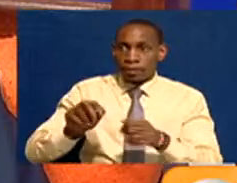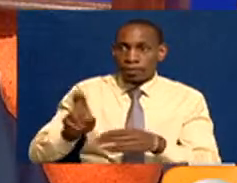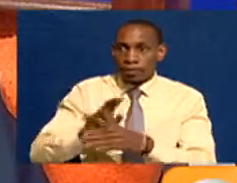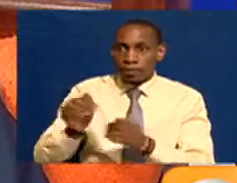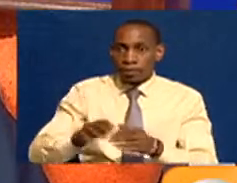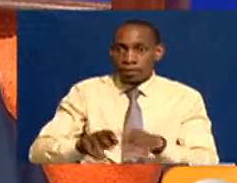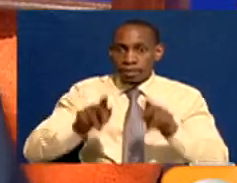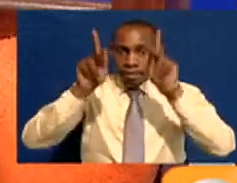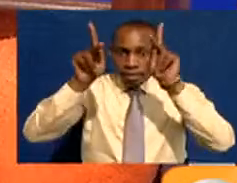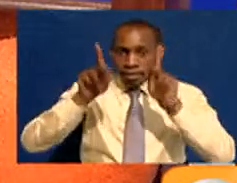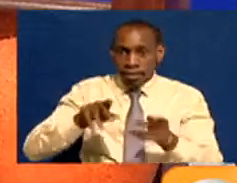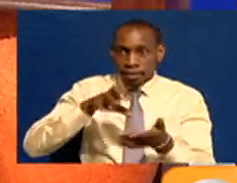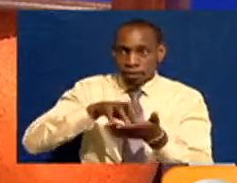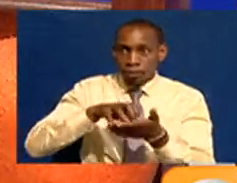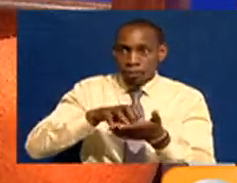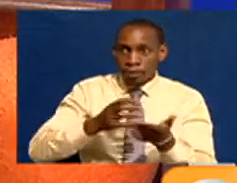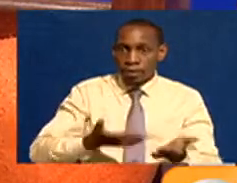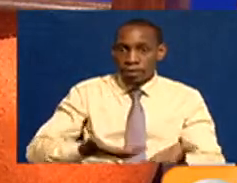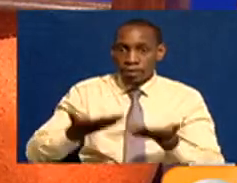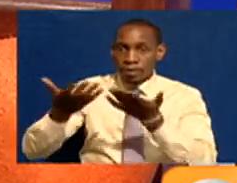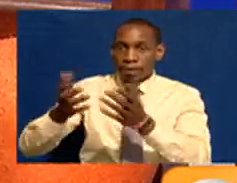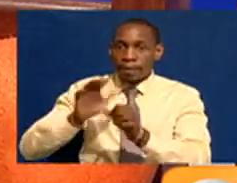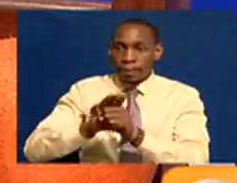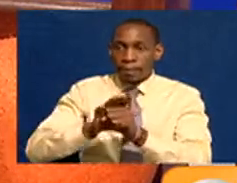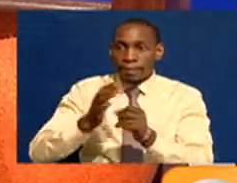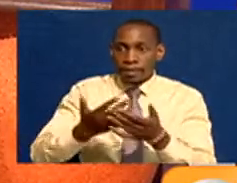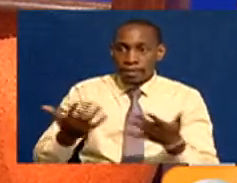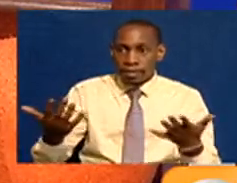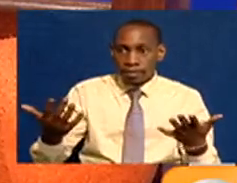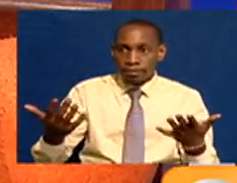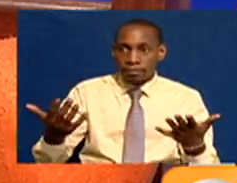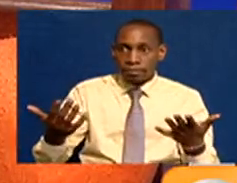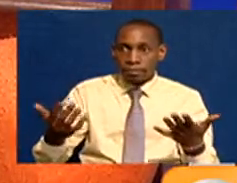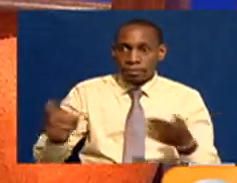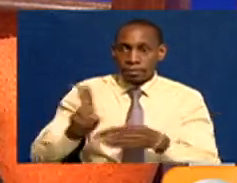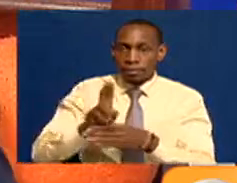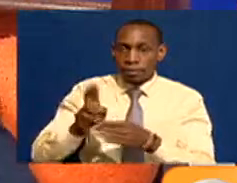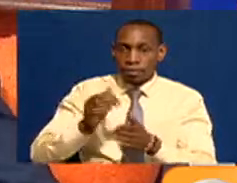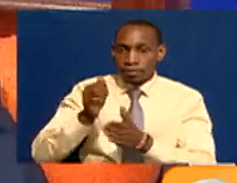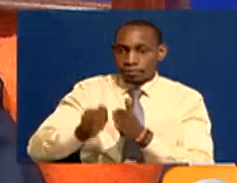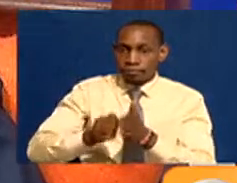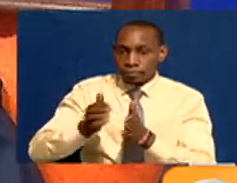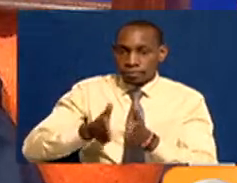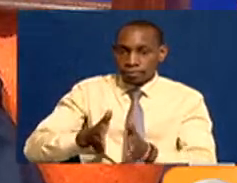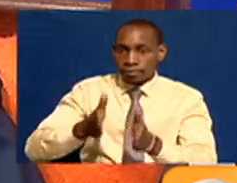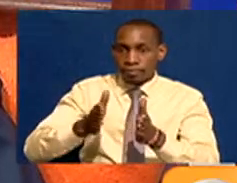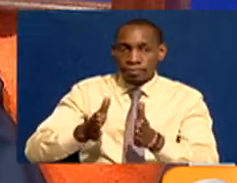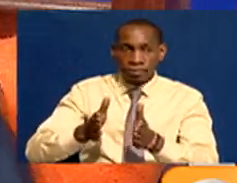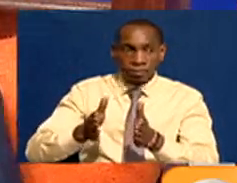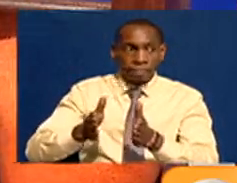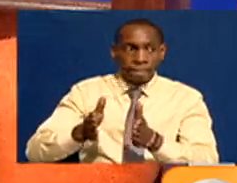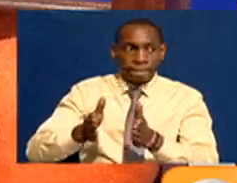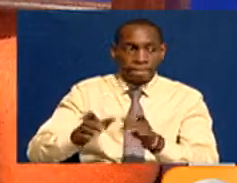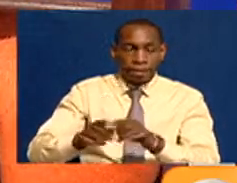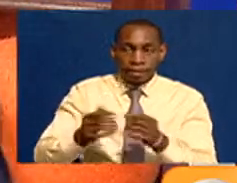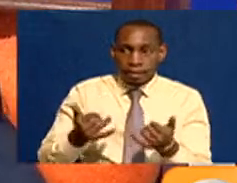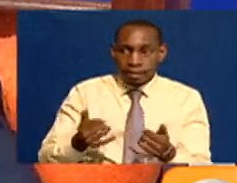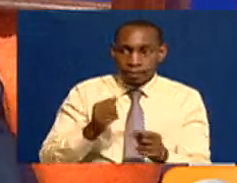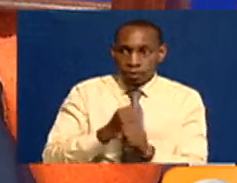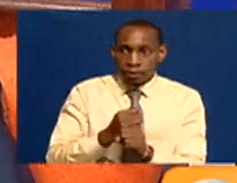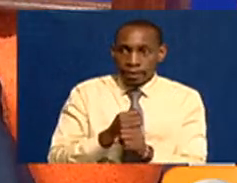of the Kisumu port to carry most of the other goods by the lake, which we are currently